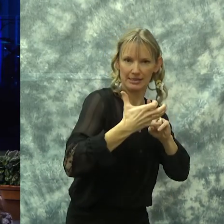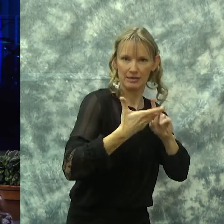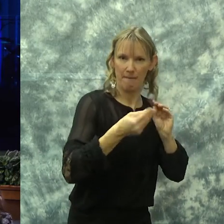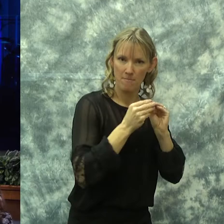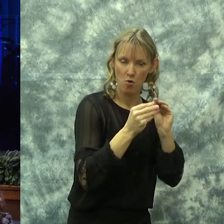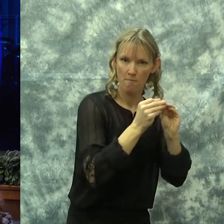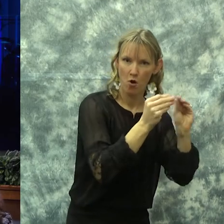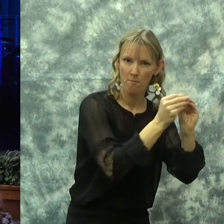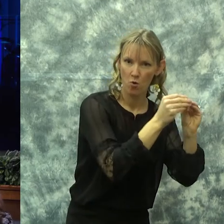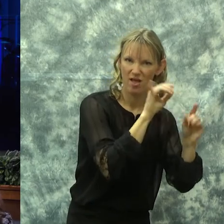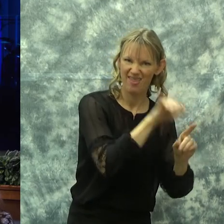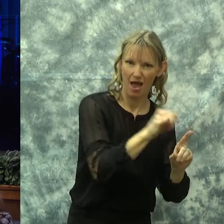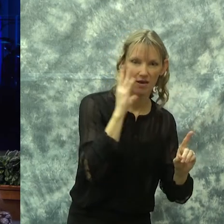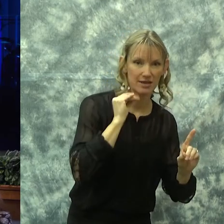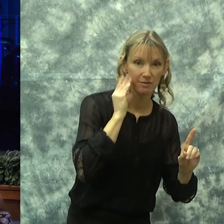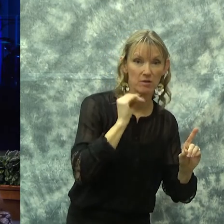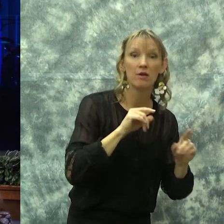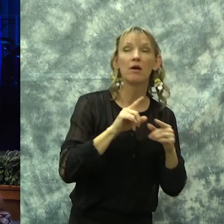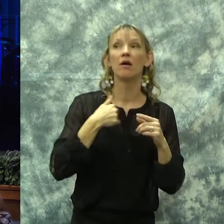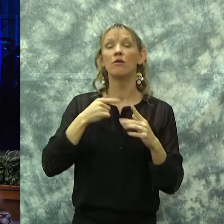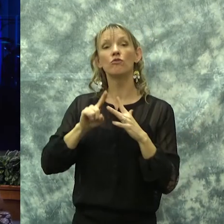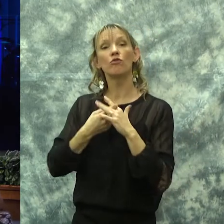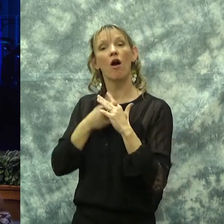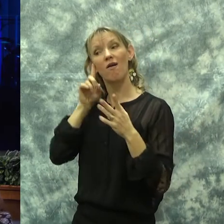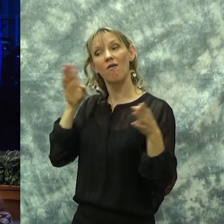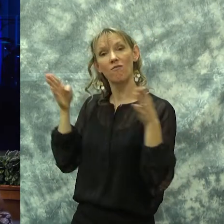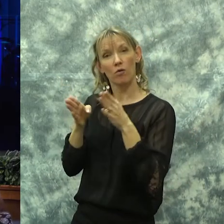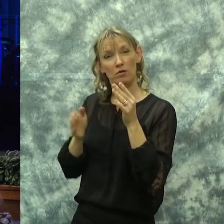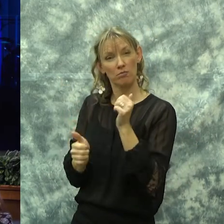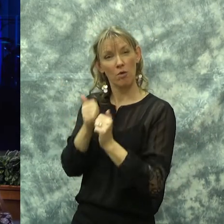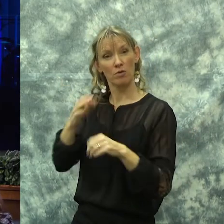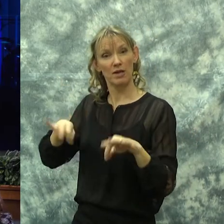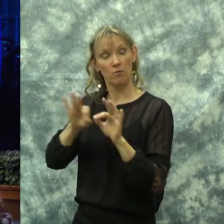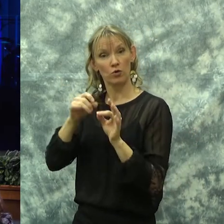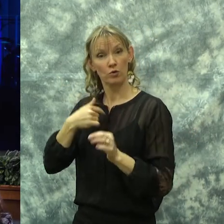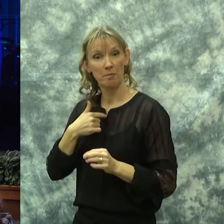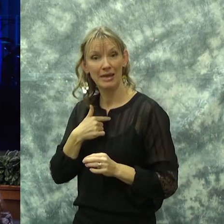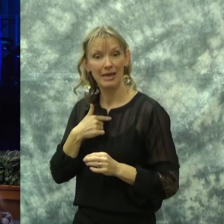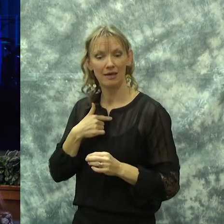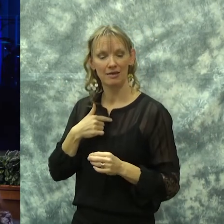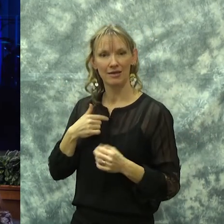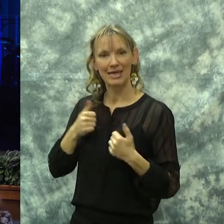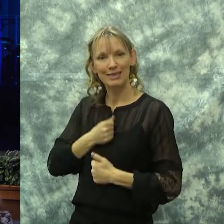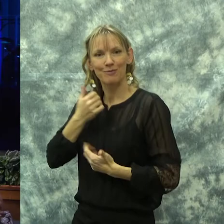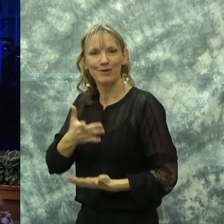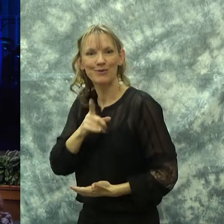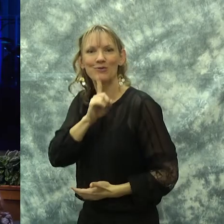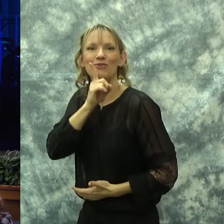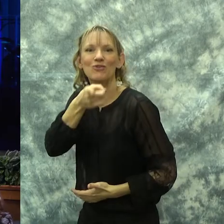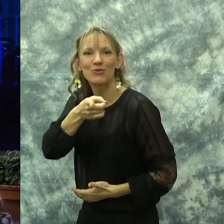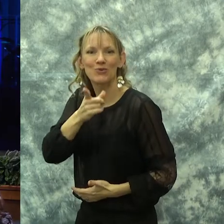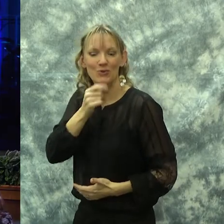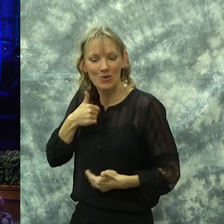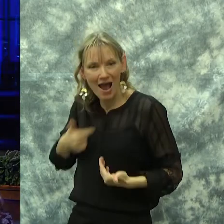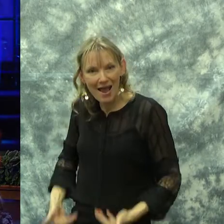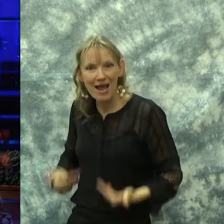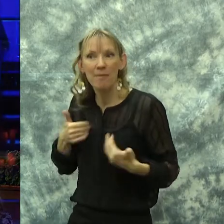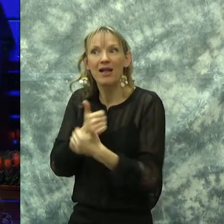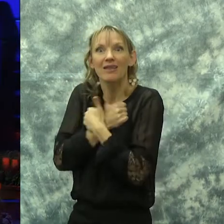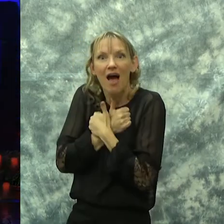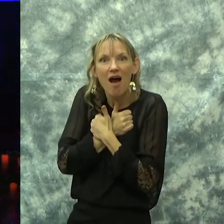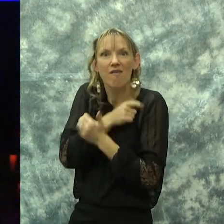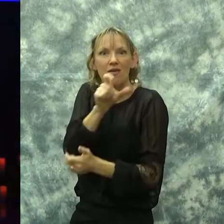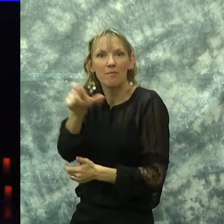that. But when I can begin to focus on what matters most to me, on being my true self, on loving the people that